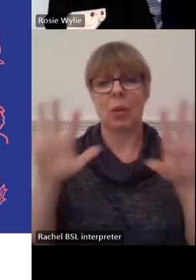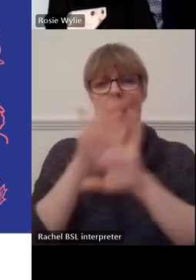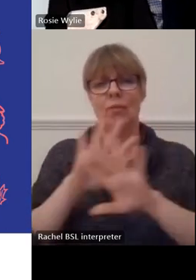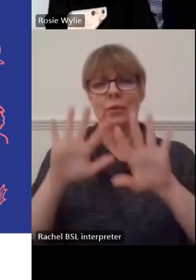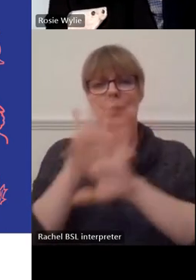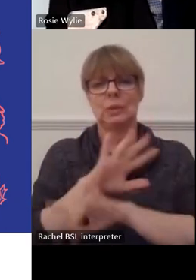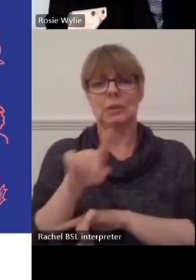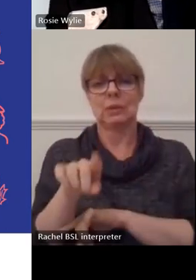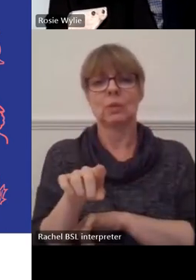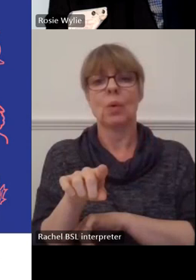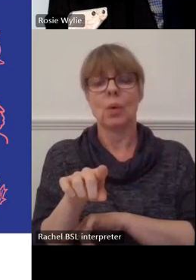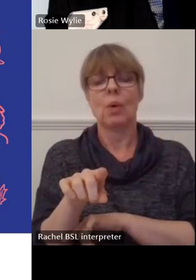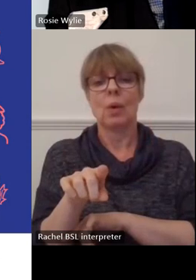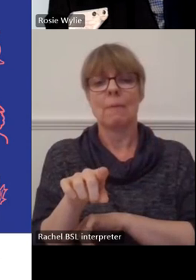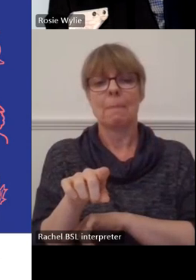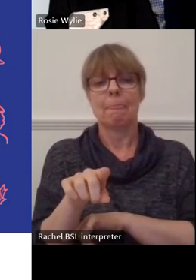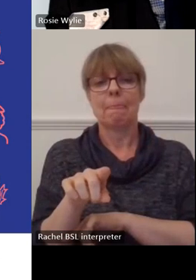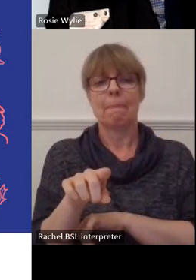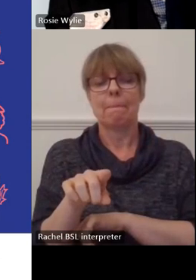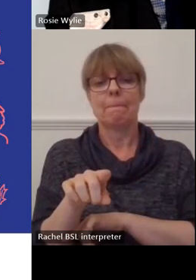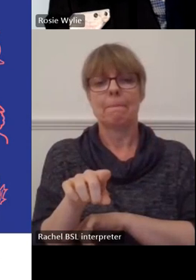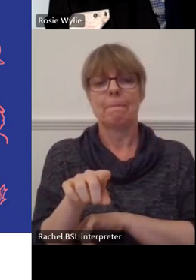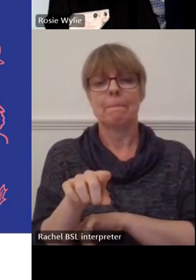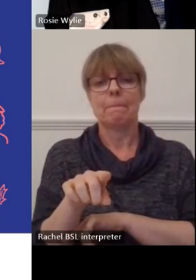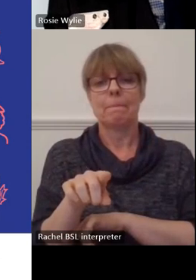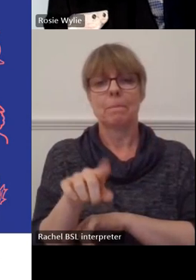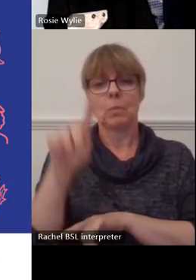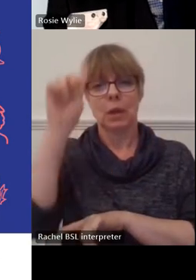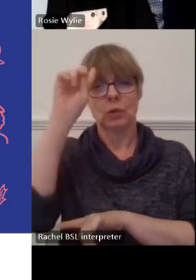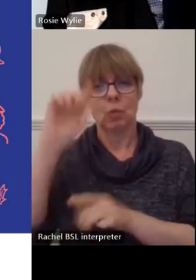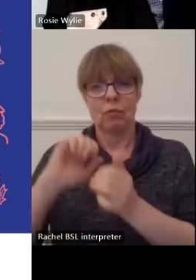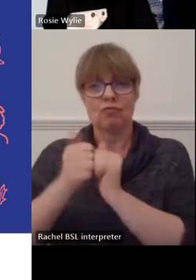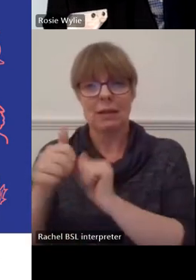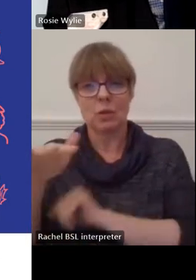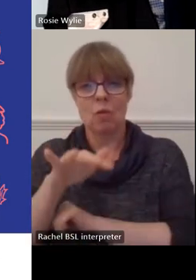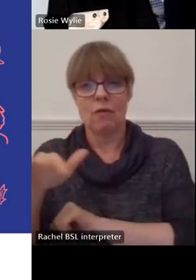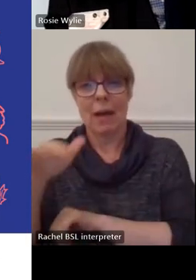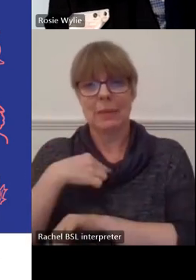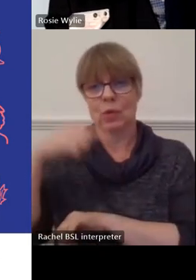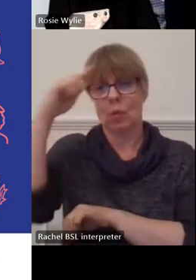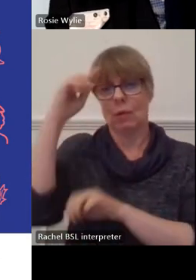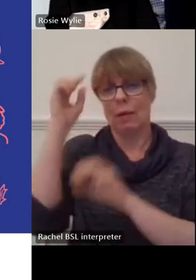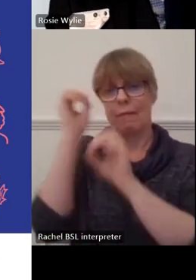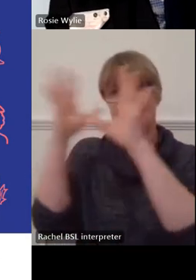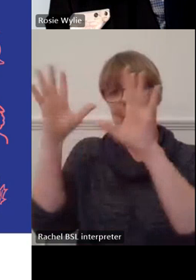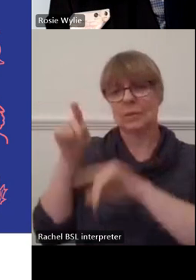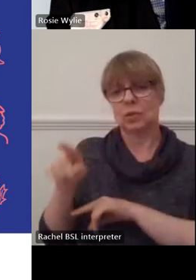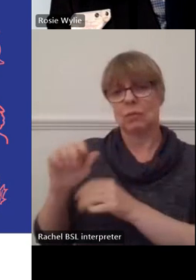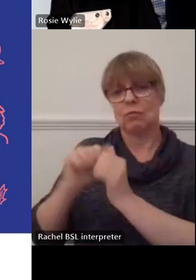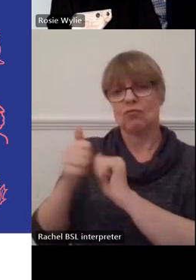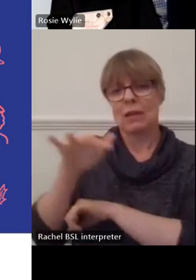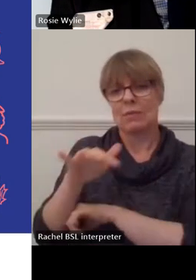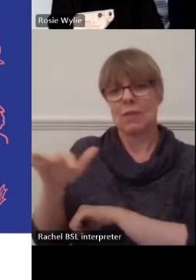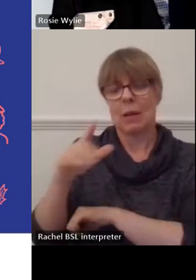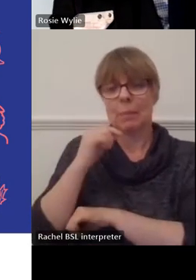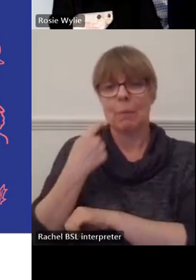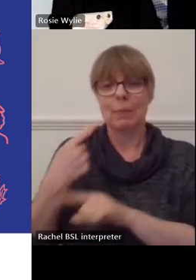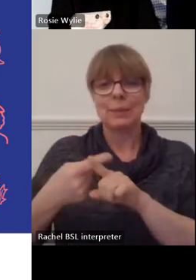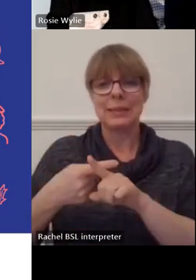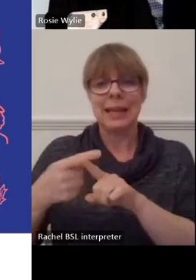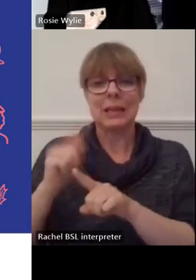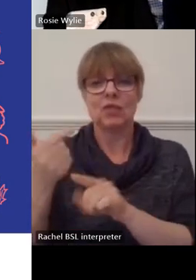imagine that a friend or family whose perhaps English is not their